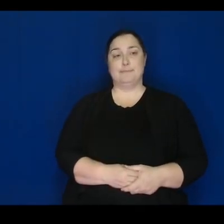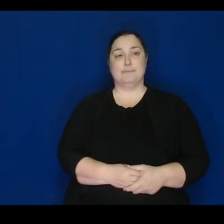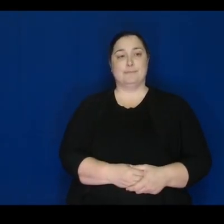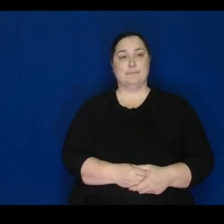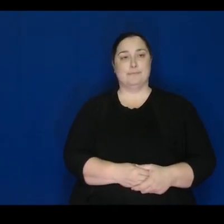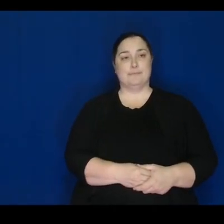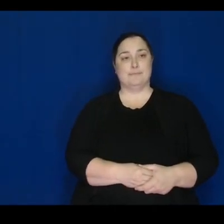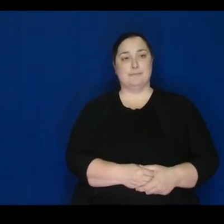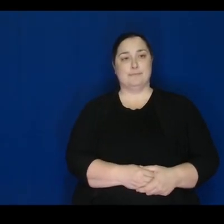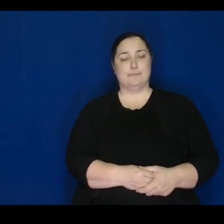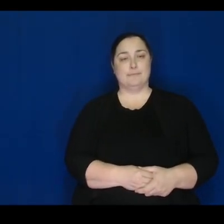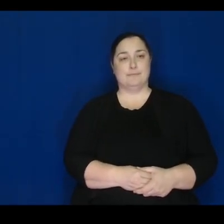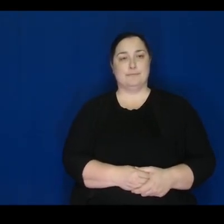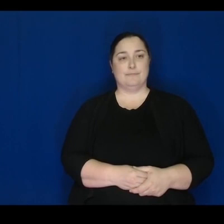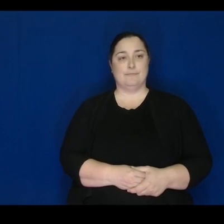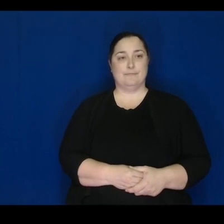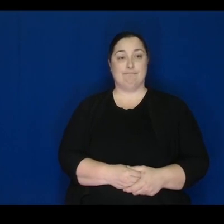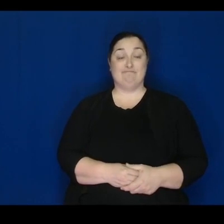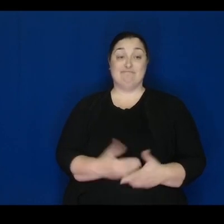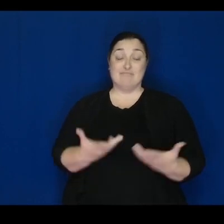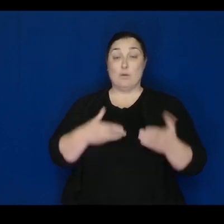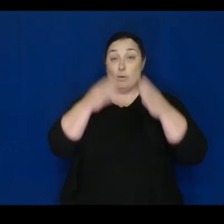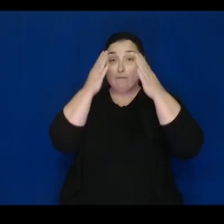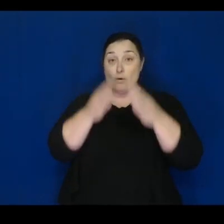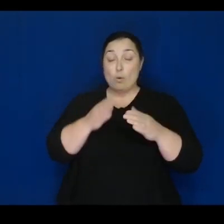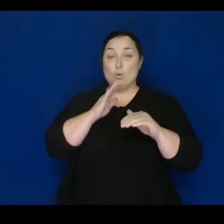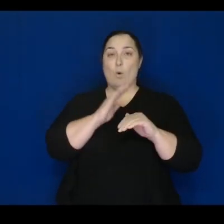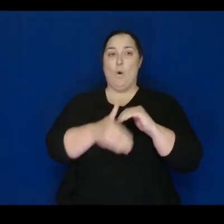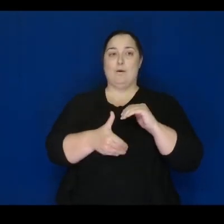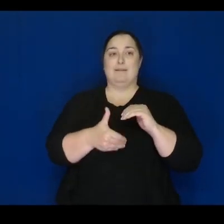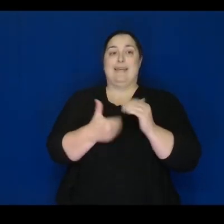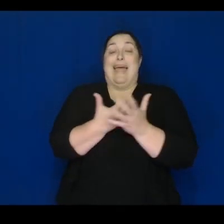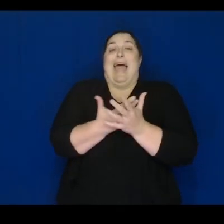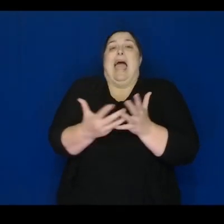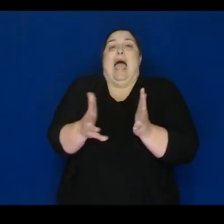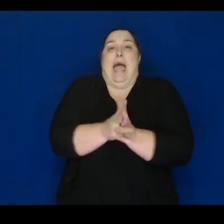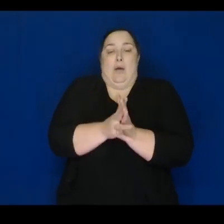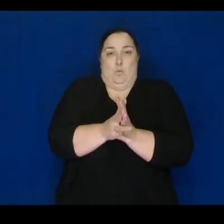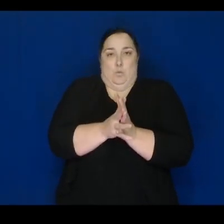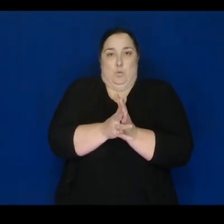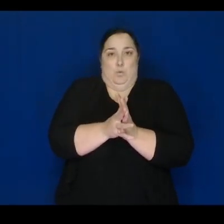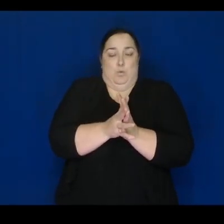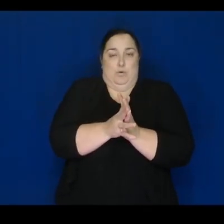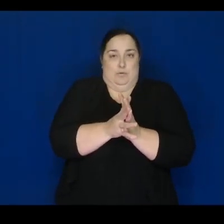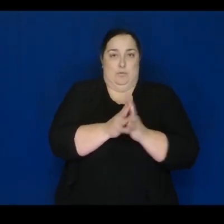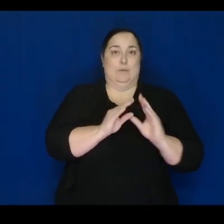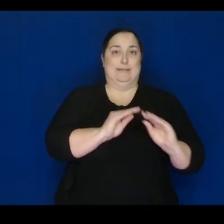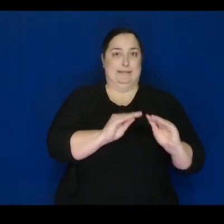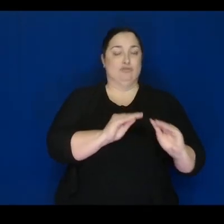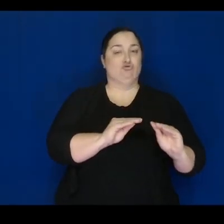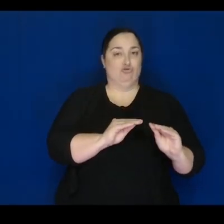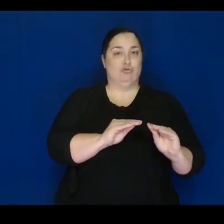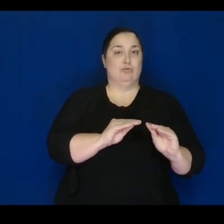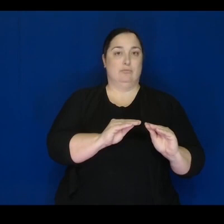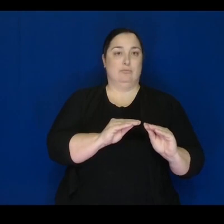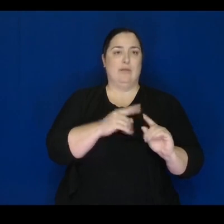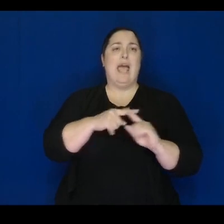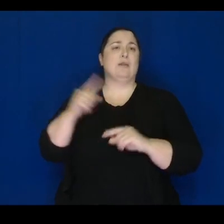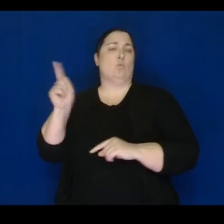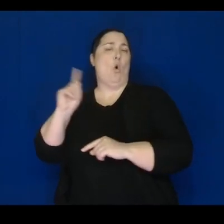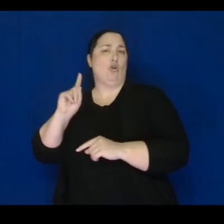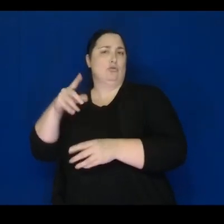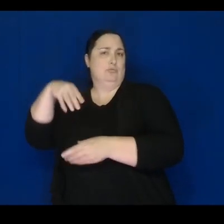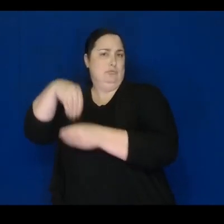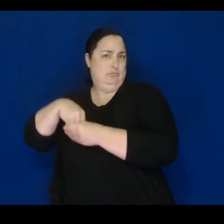So Artways is really, we focus on how we teach as well as what we teach, and